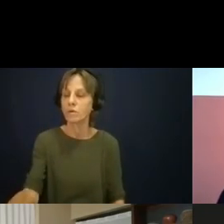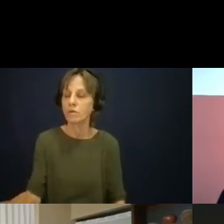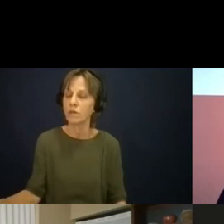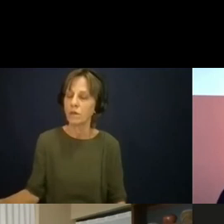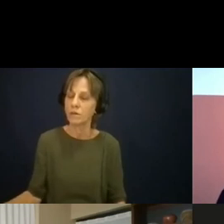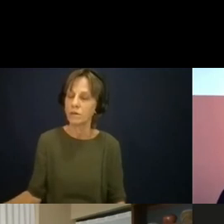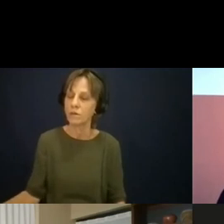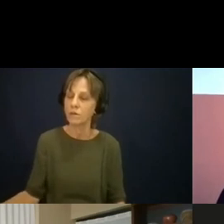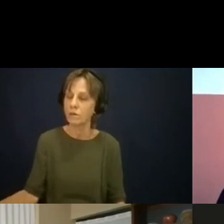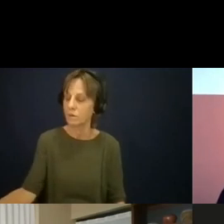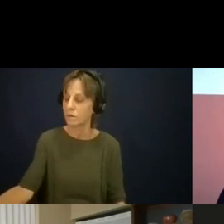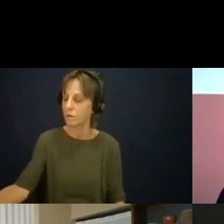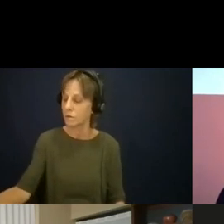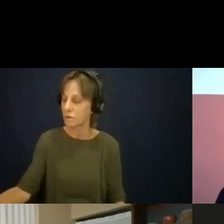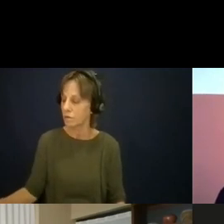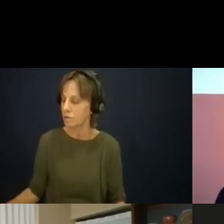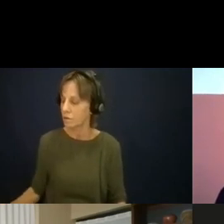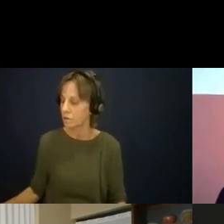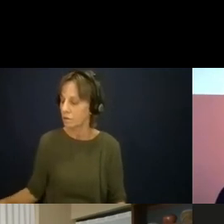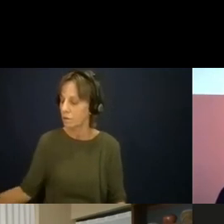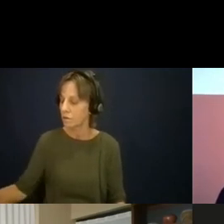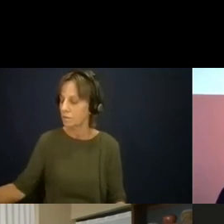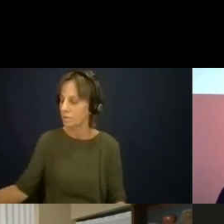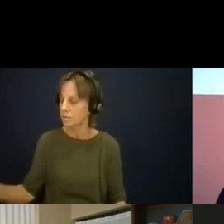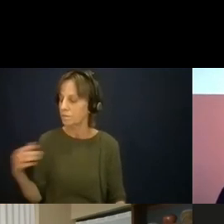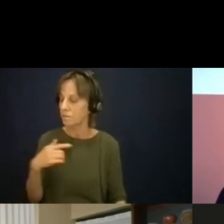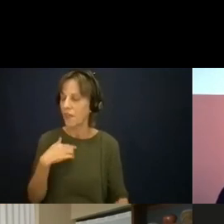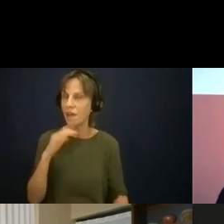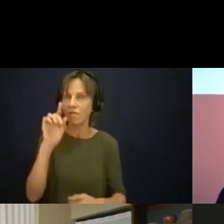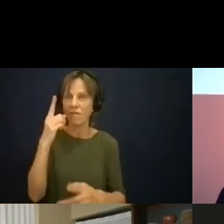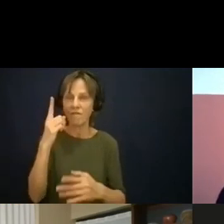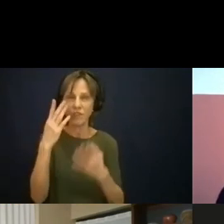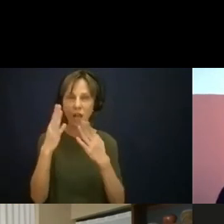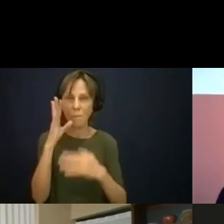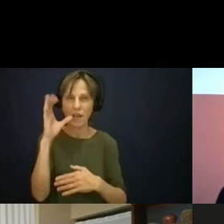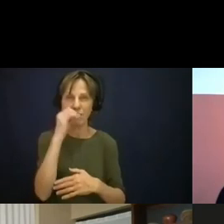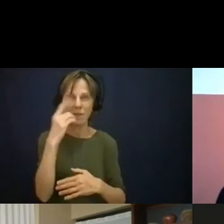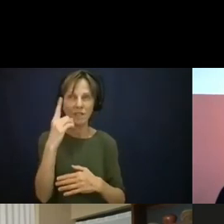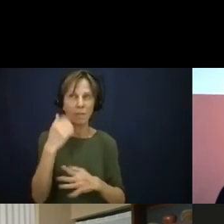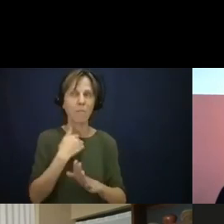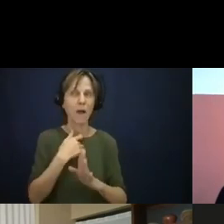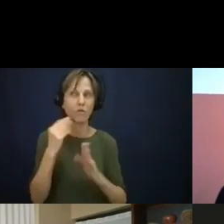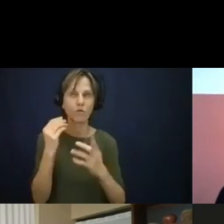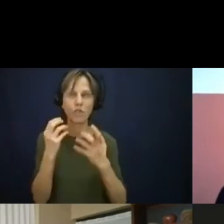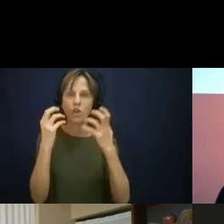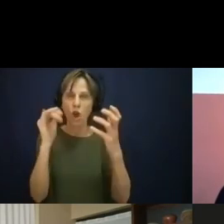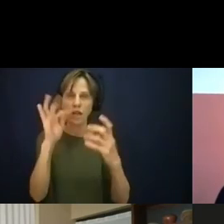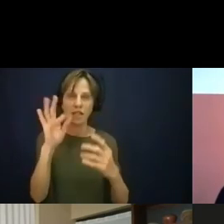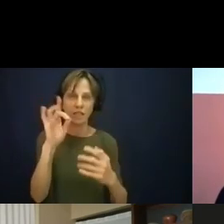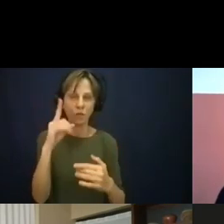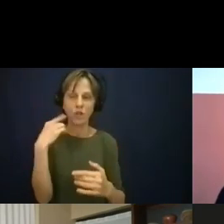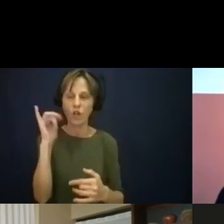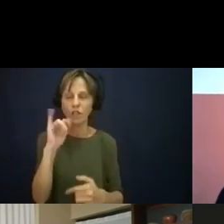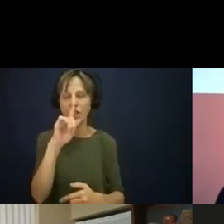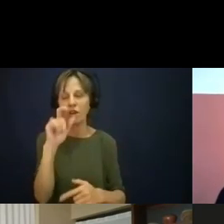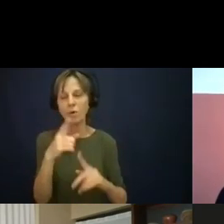up, if I'm tracking, I might have missed something, so apologies if I did to the audience, but looks like we've got a question from John. What was